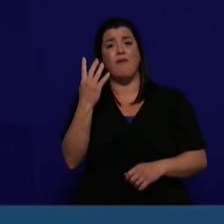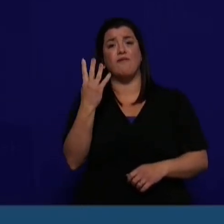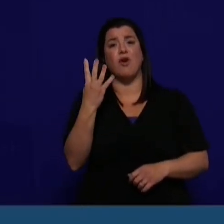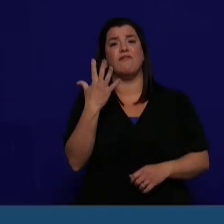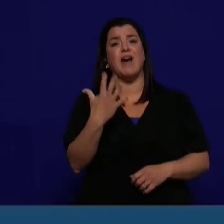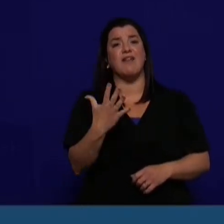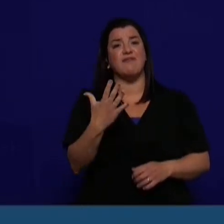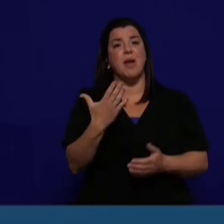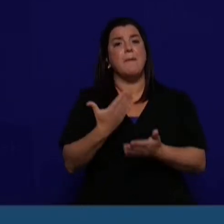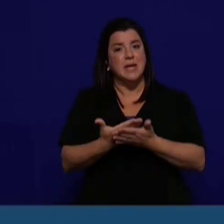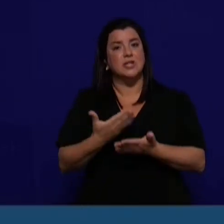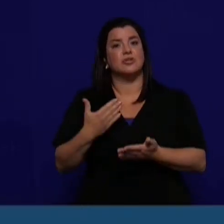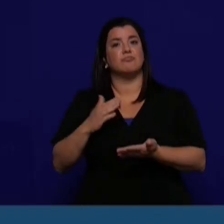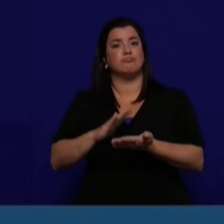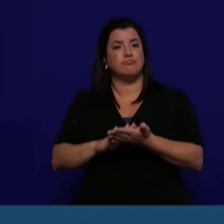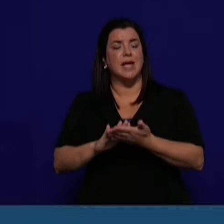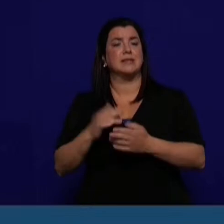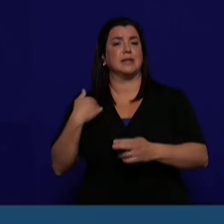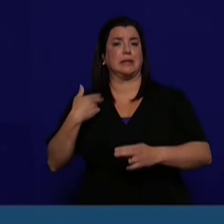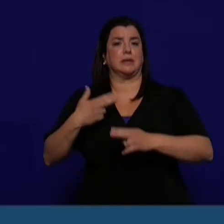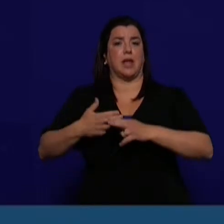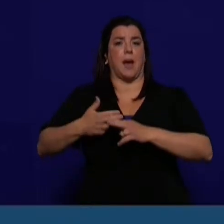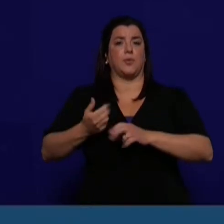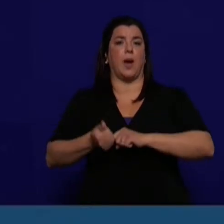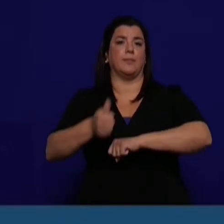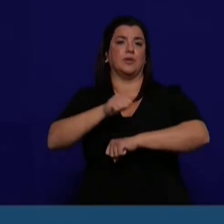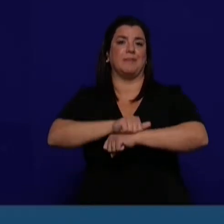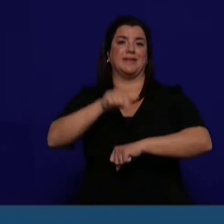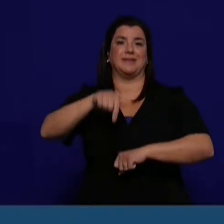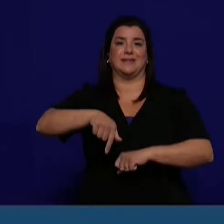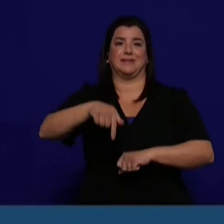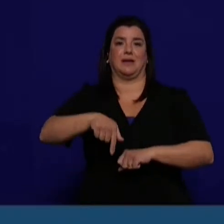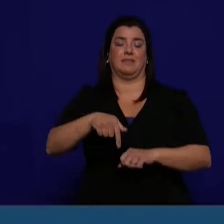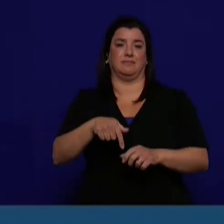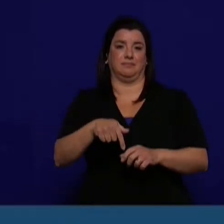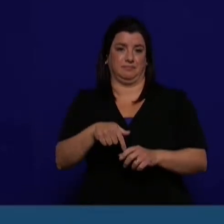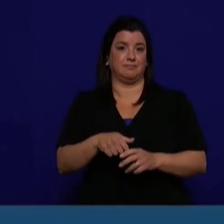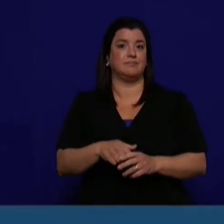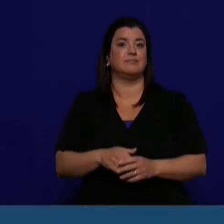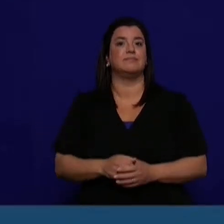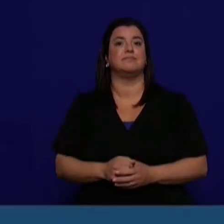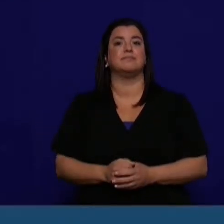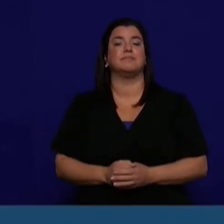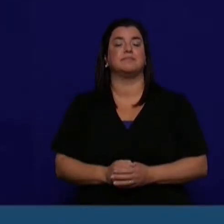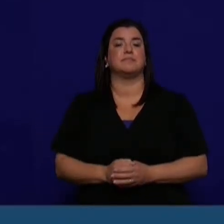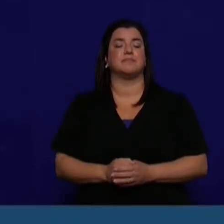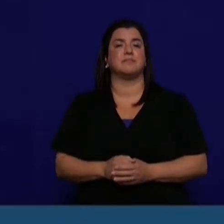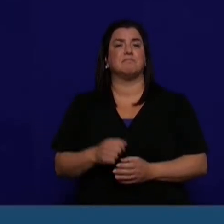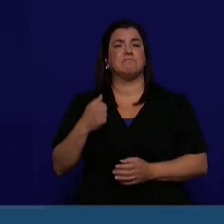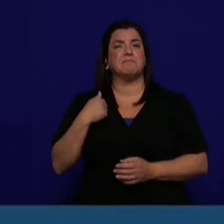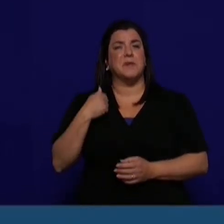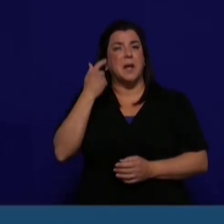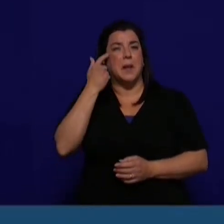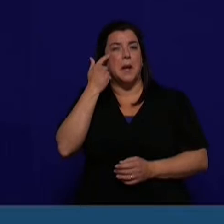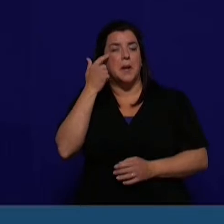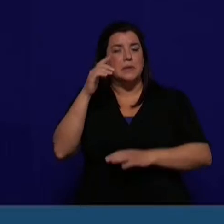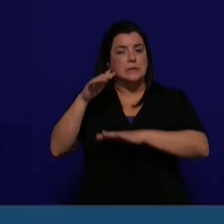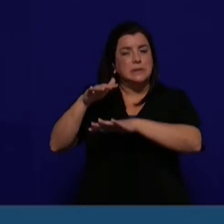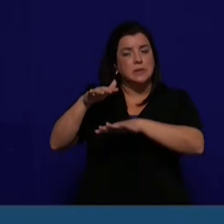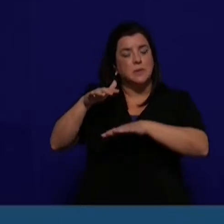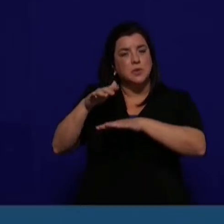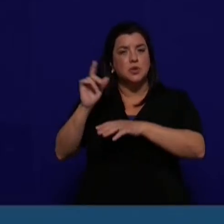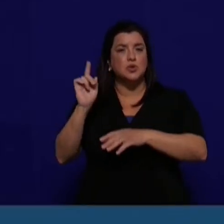niskedawlkom appuntament. Ħajb insemmu wkoll li meta qegħdin naraw x'qed jiġri aħna bħal